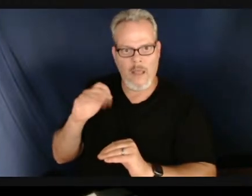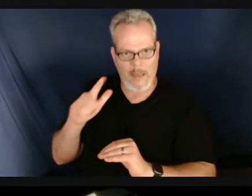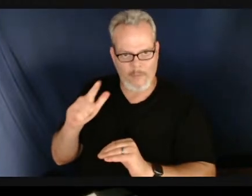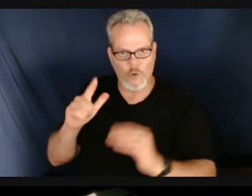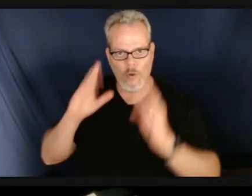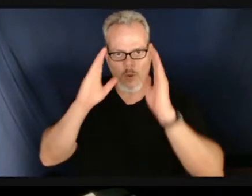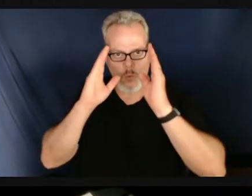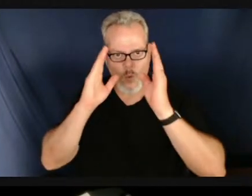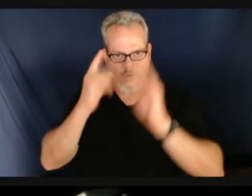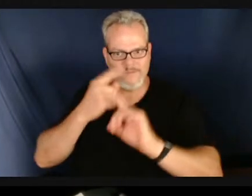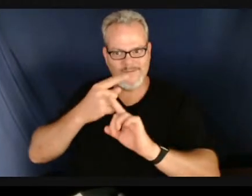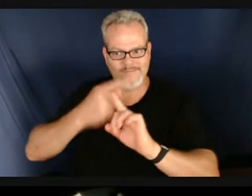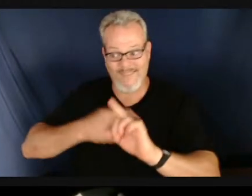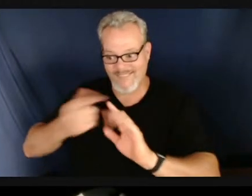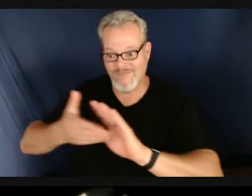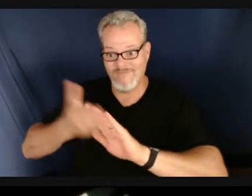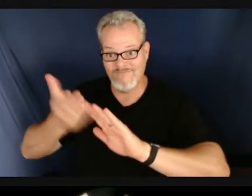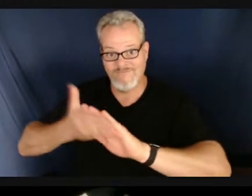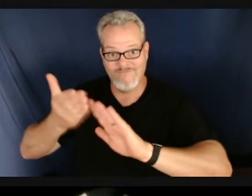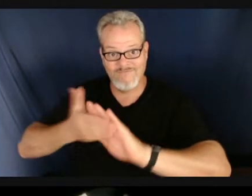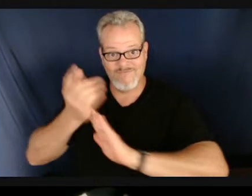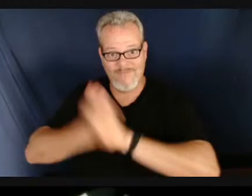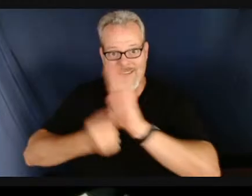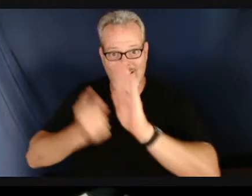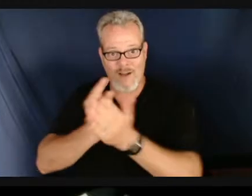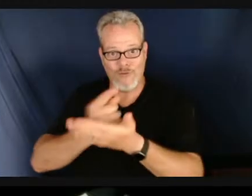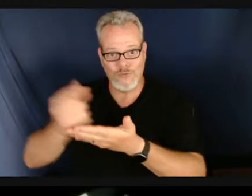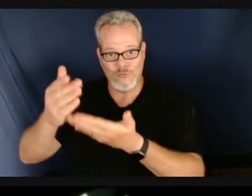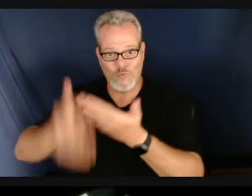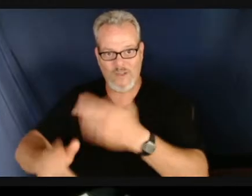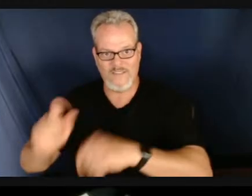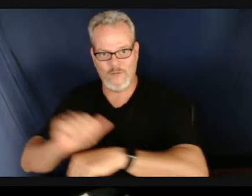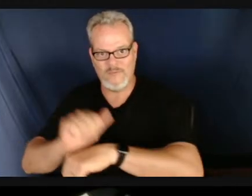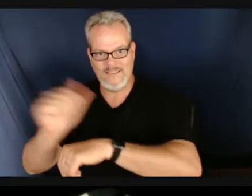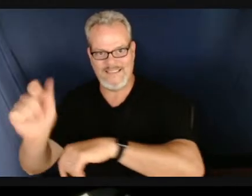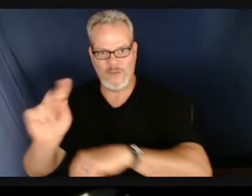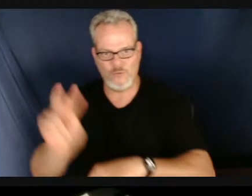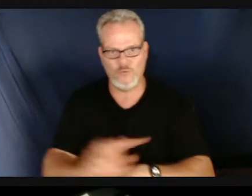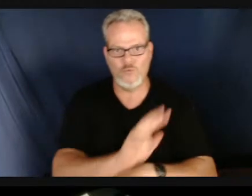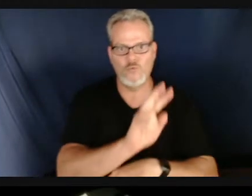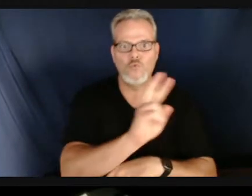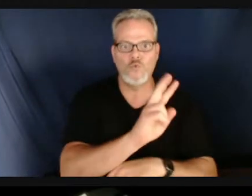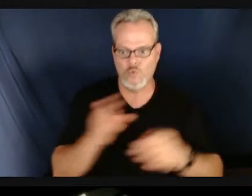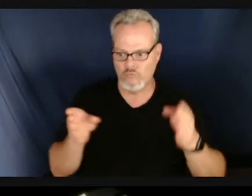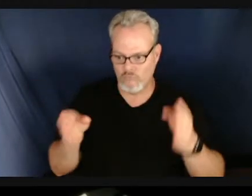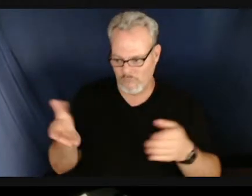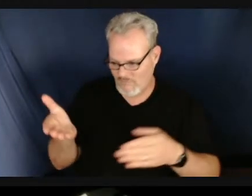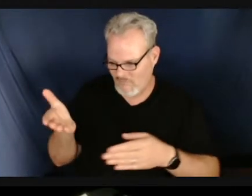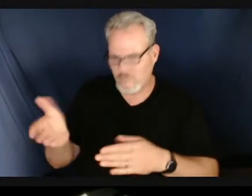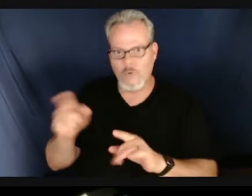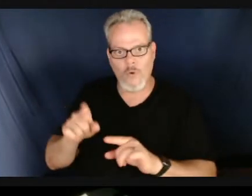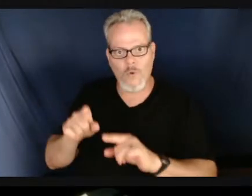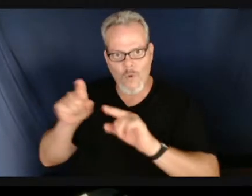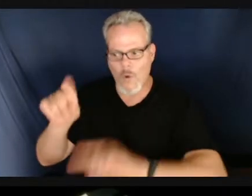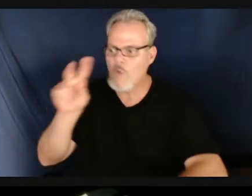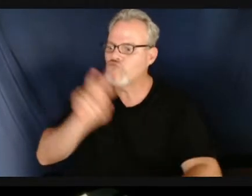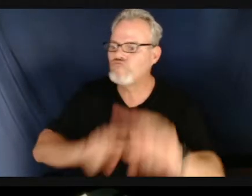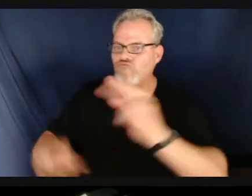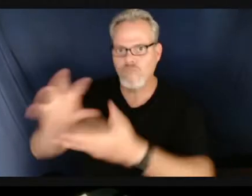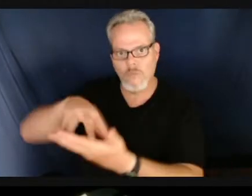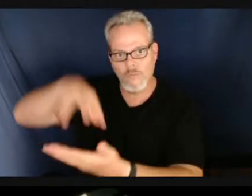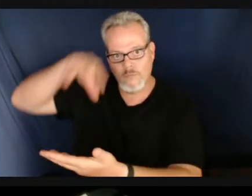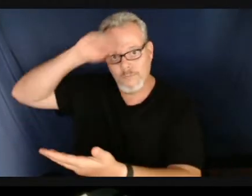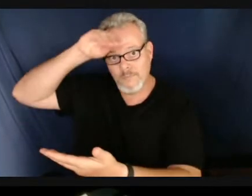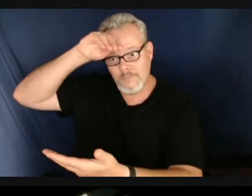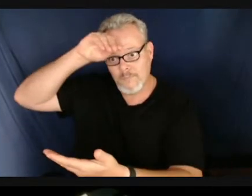are running weekend hours from 10 to 2. Still open there. Go check them out. Get some education.